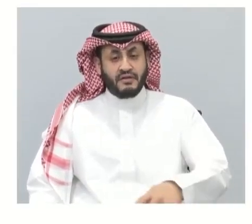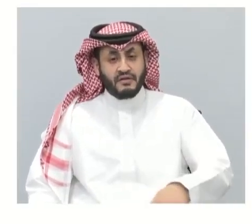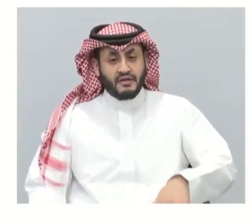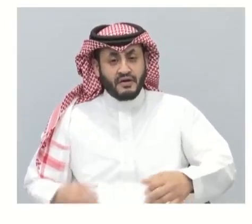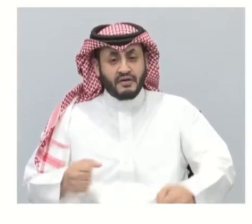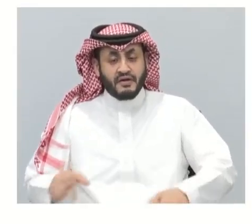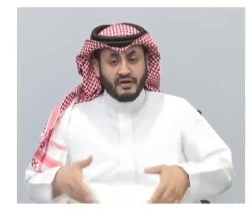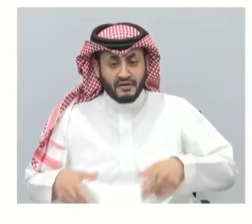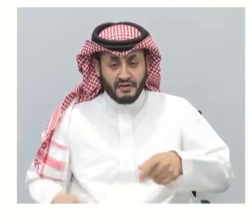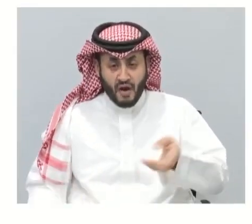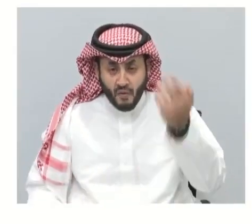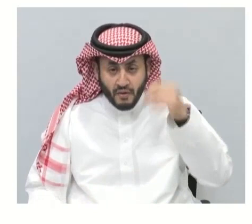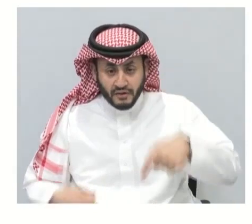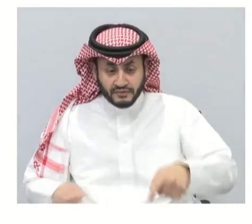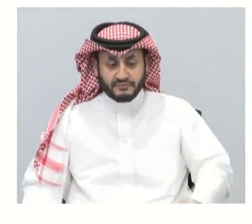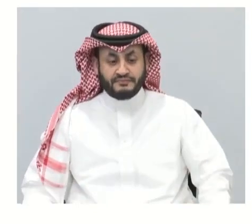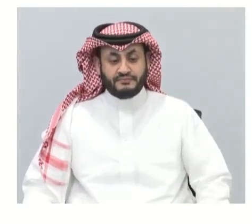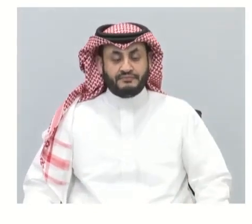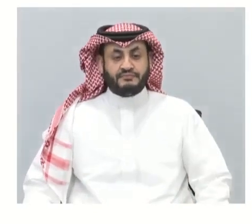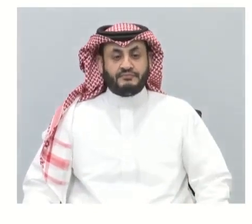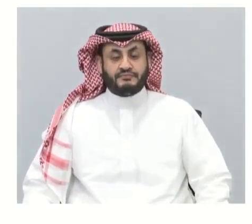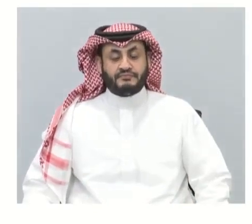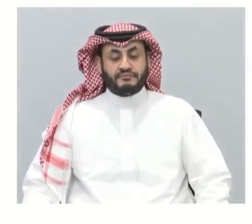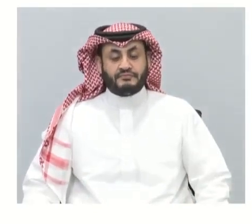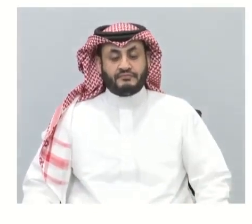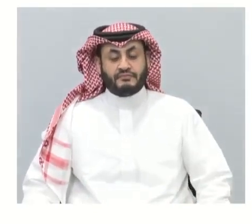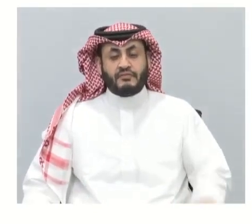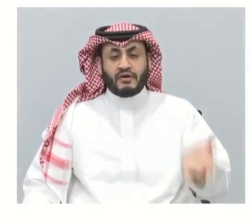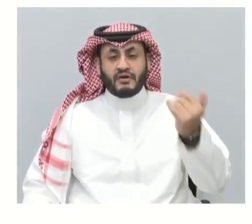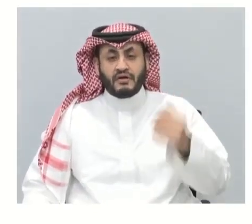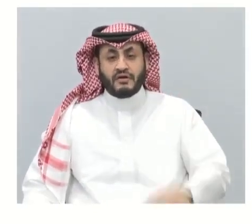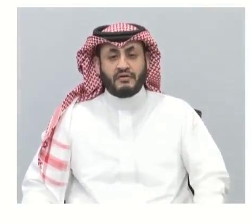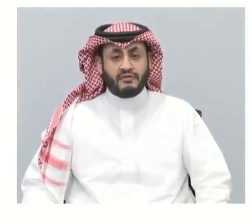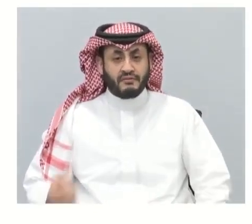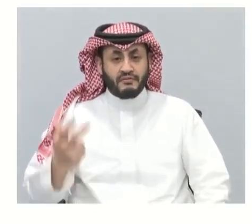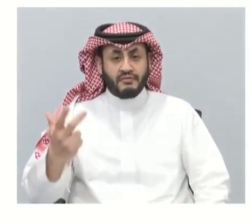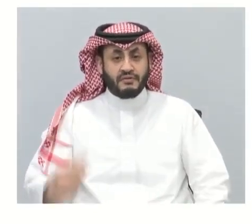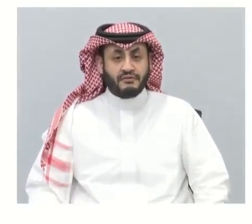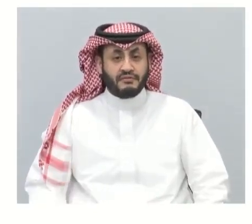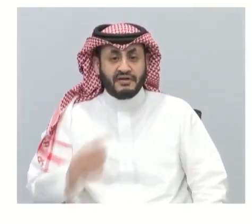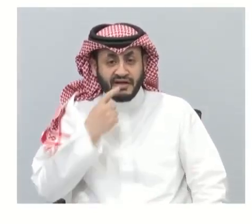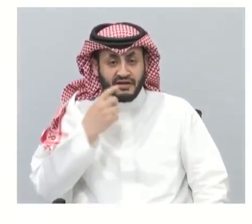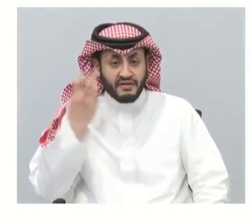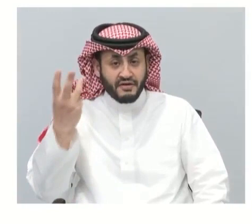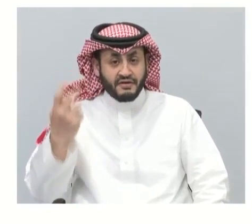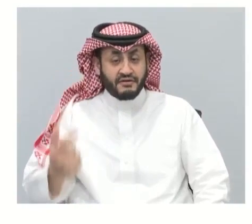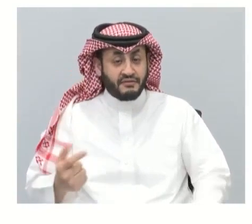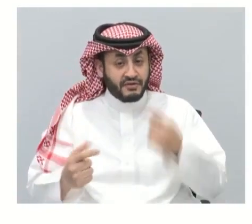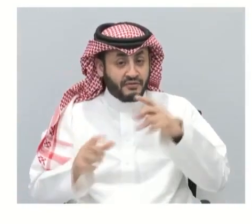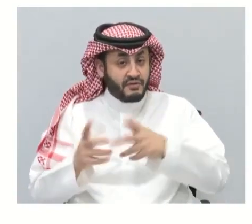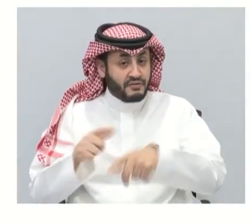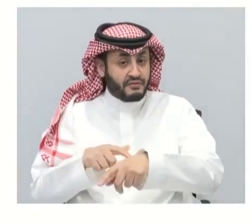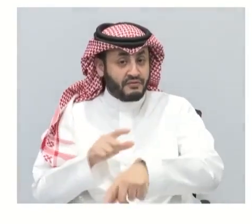been skiing? They will tell, they have been skiing for 3 years. The duration is